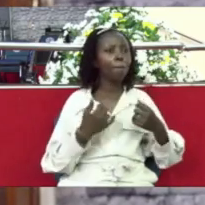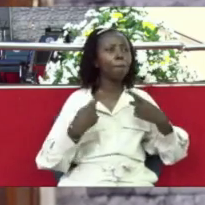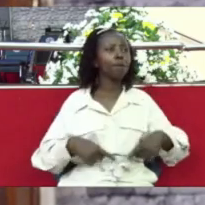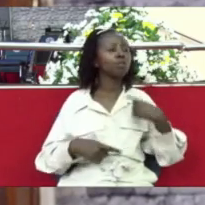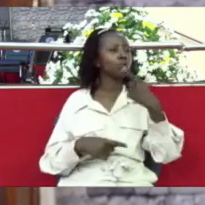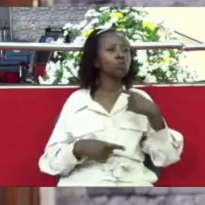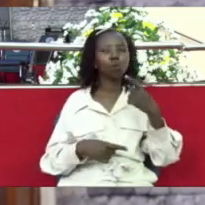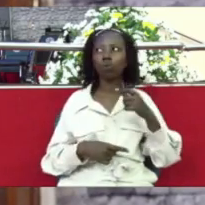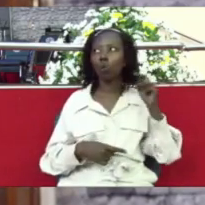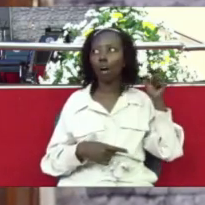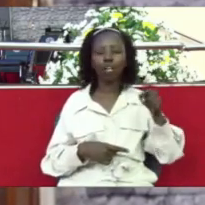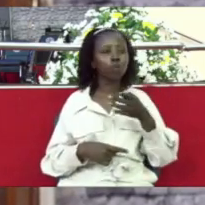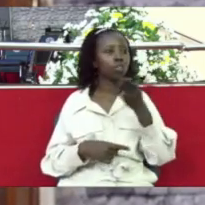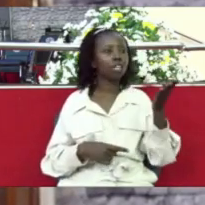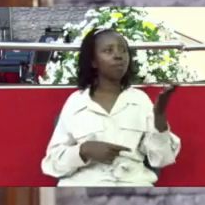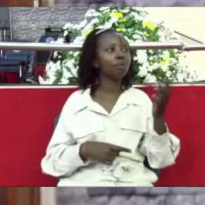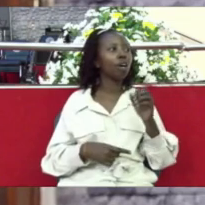didn't offer them any